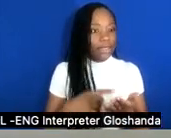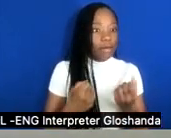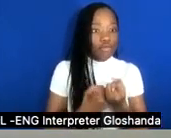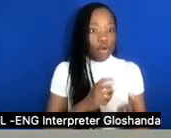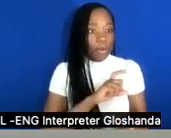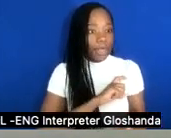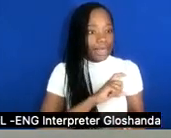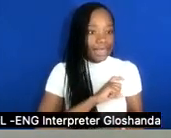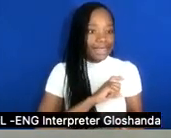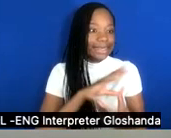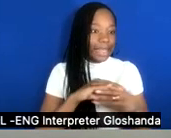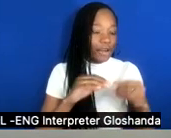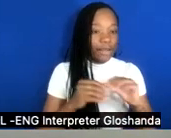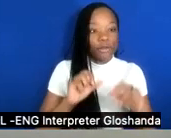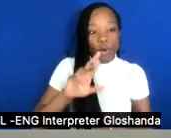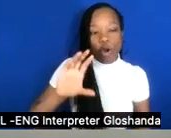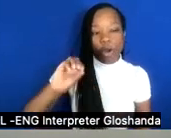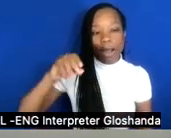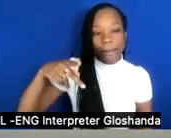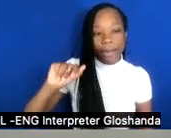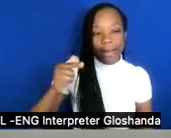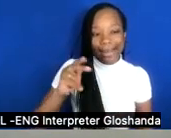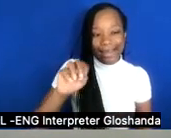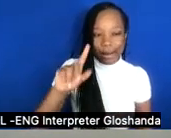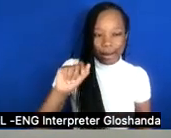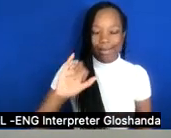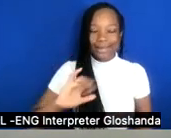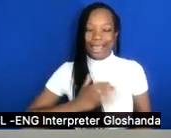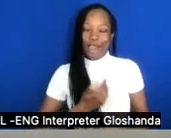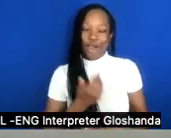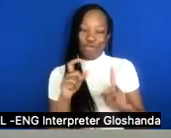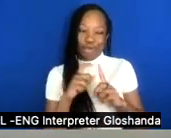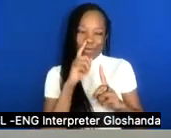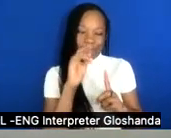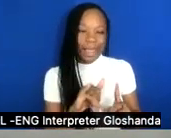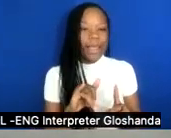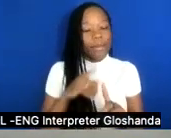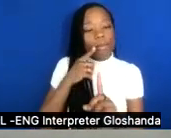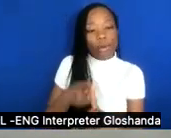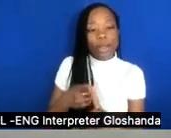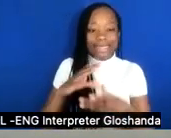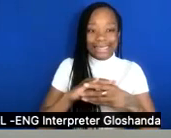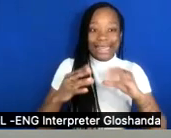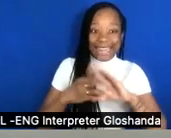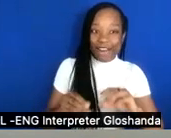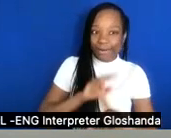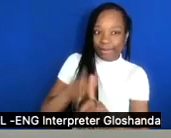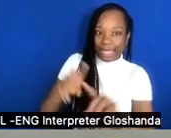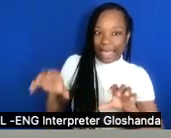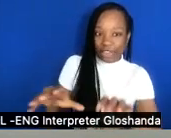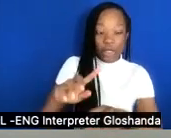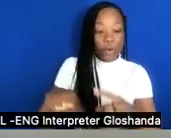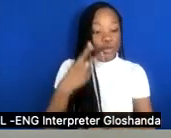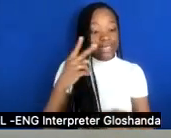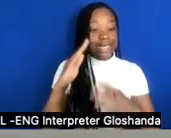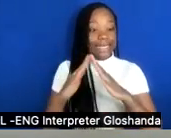it, we really want to stay rooted in the fact that it's narrative and action. So when you see a city budget release